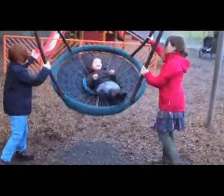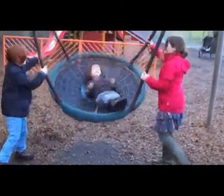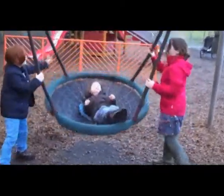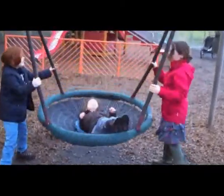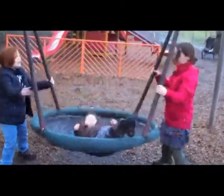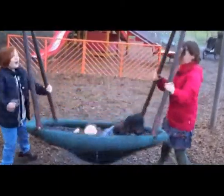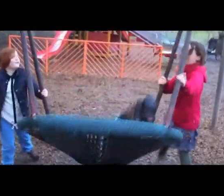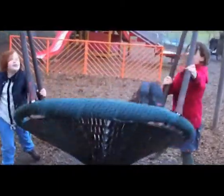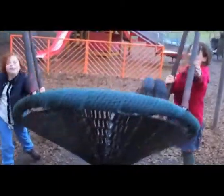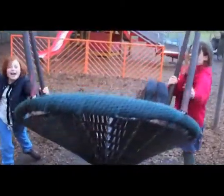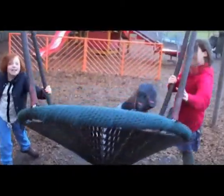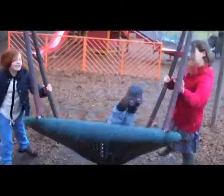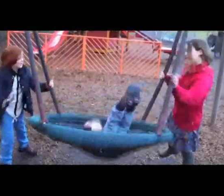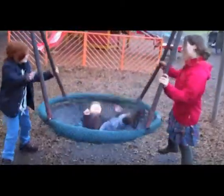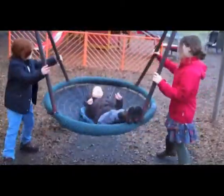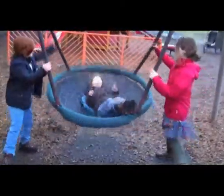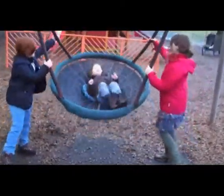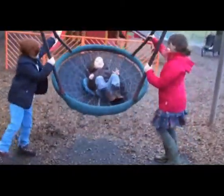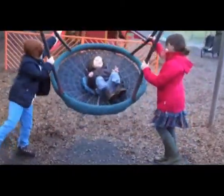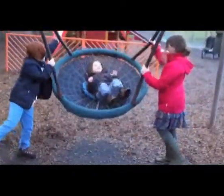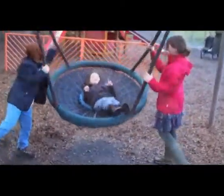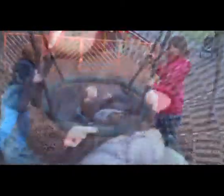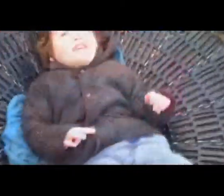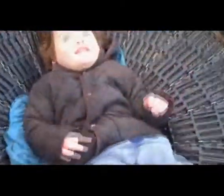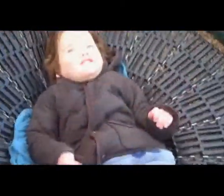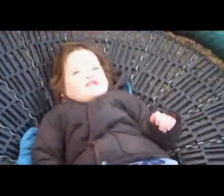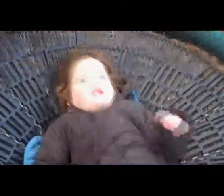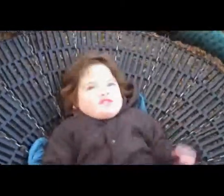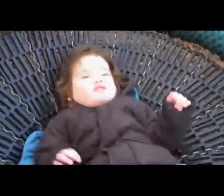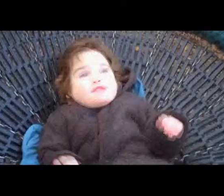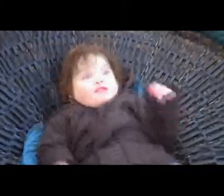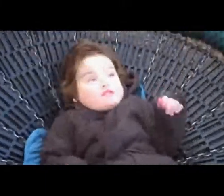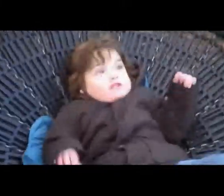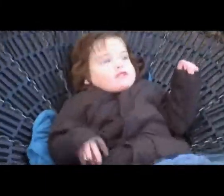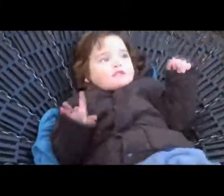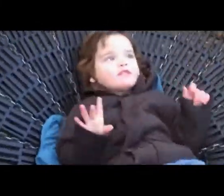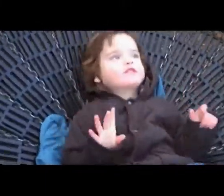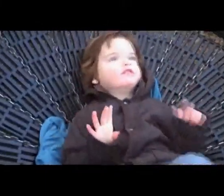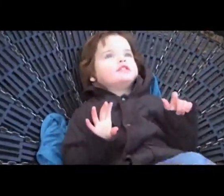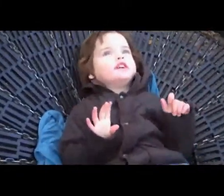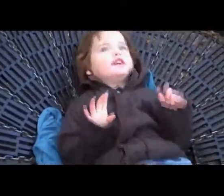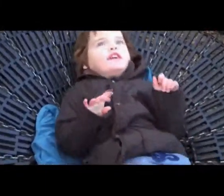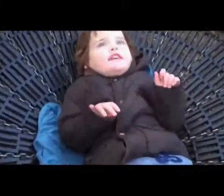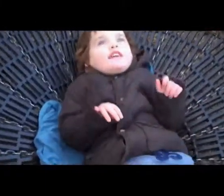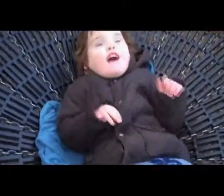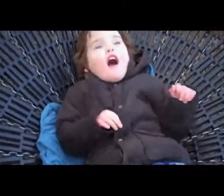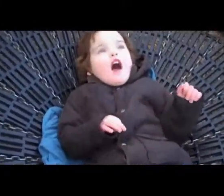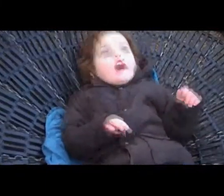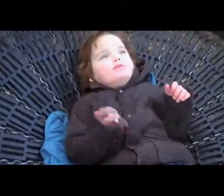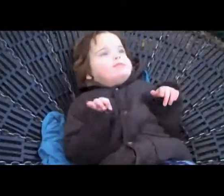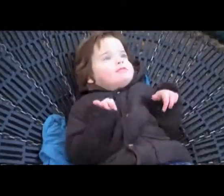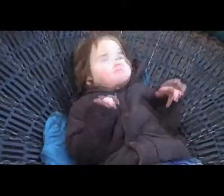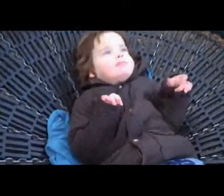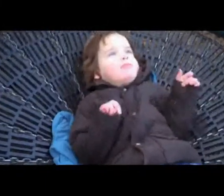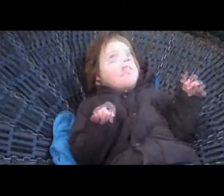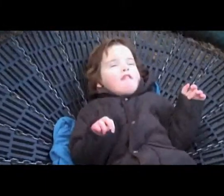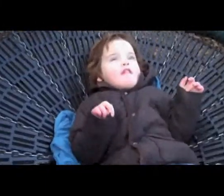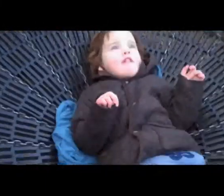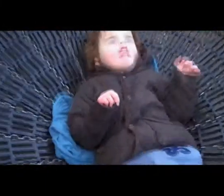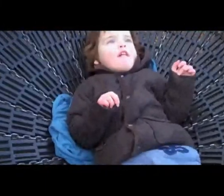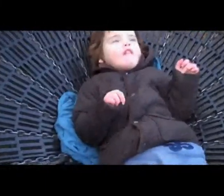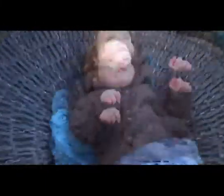play. Aaron is having fun at the playground with his two sisters, Anna and Blythe. They are swinging him